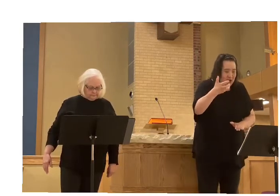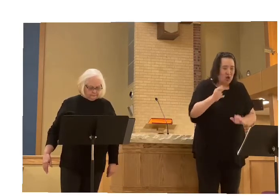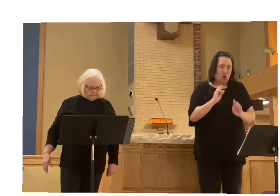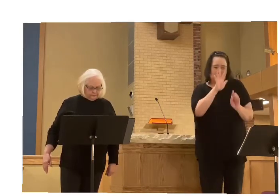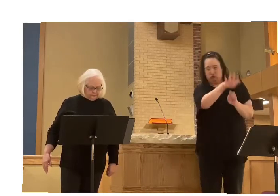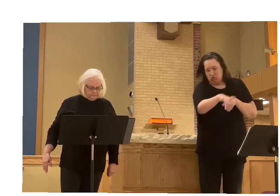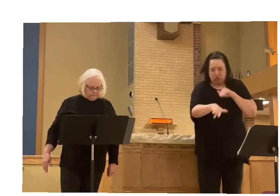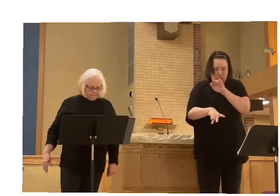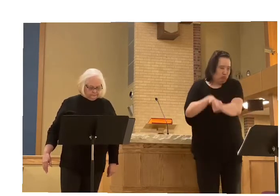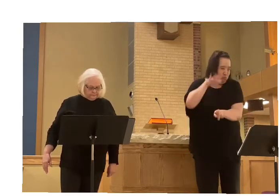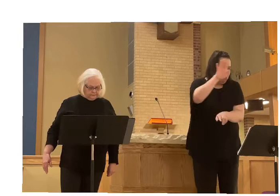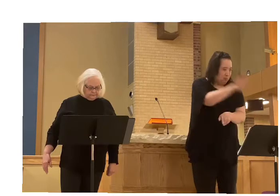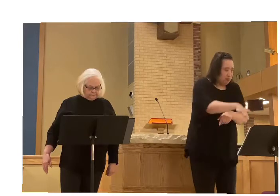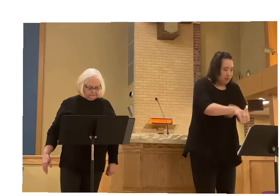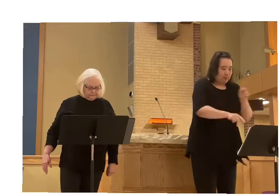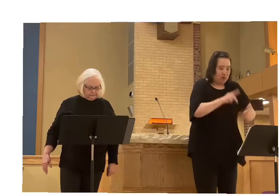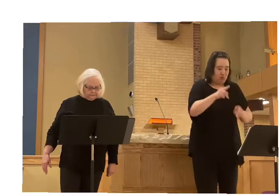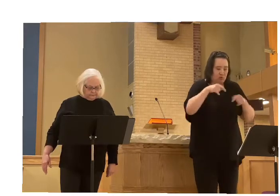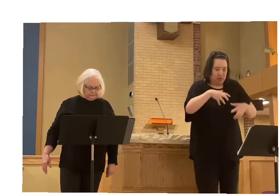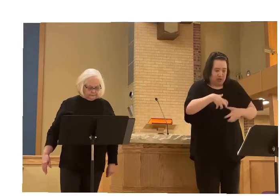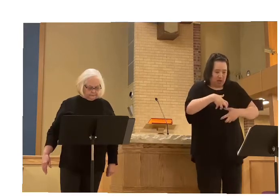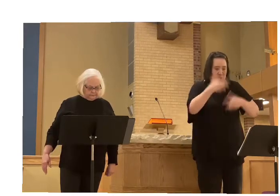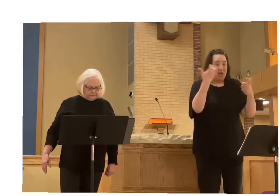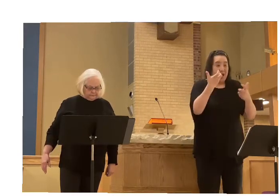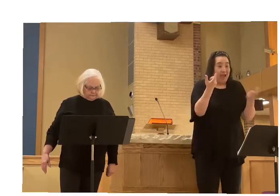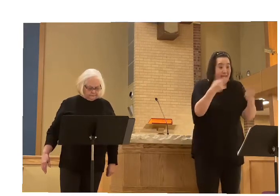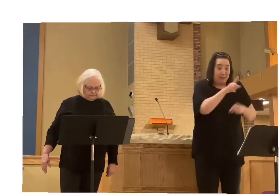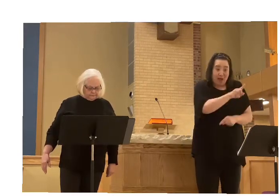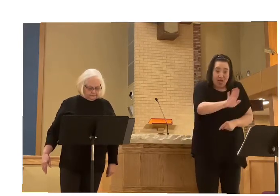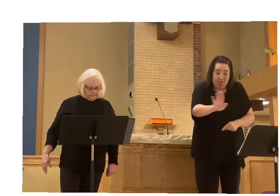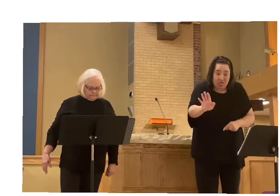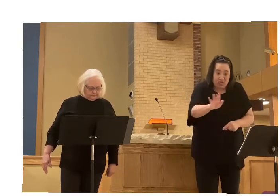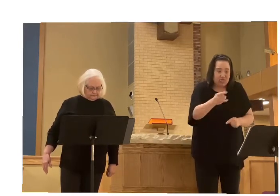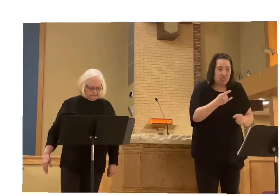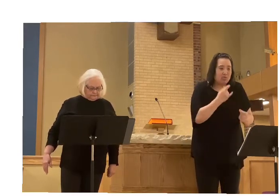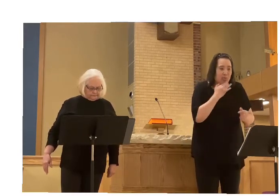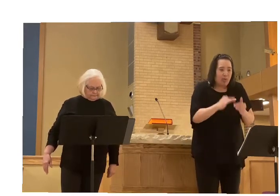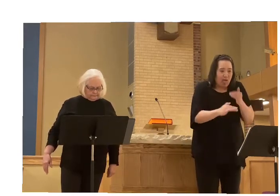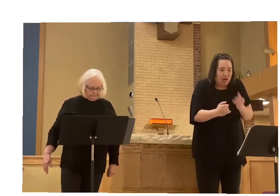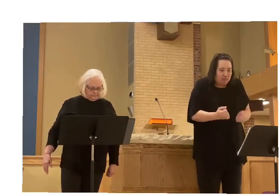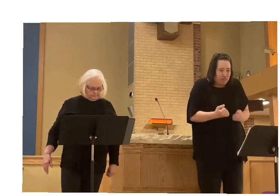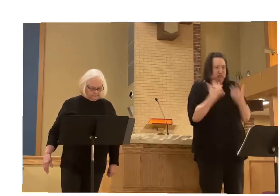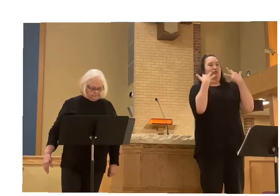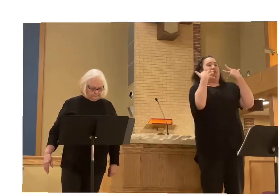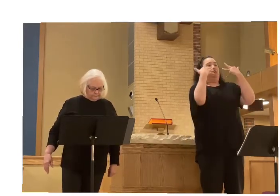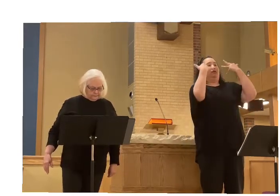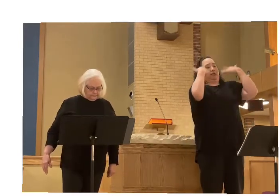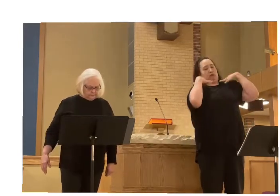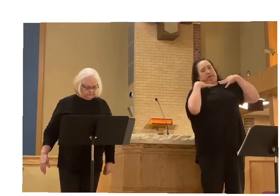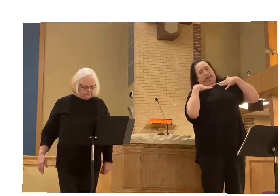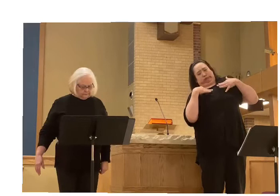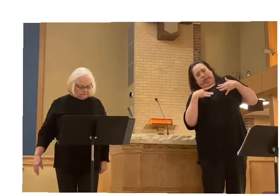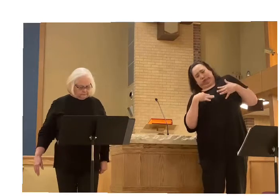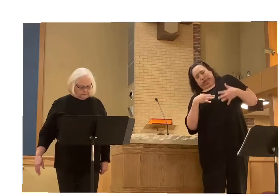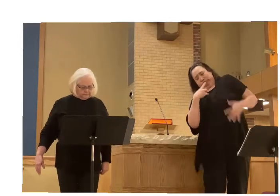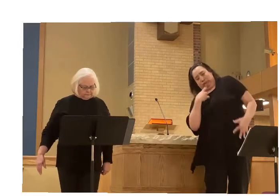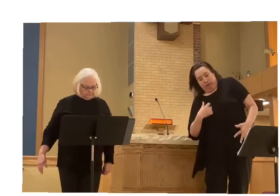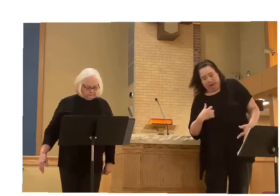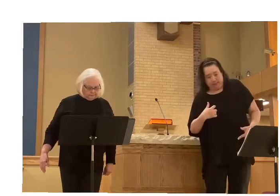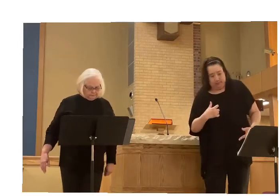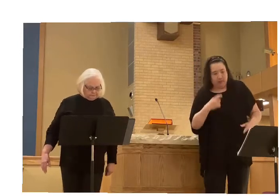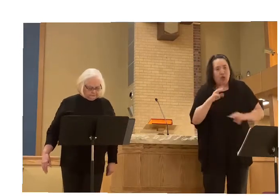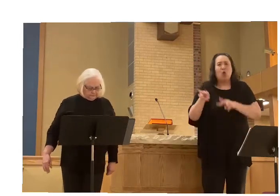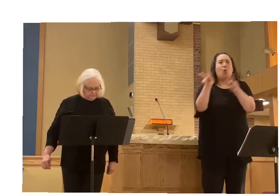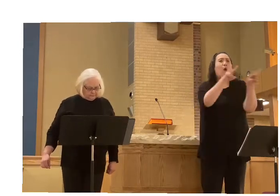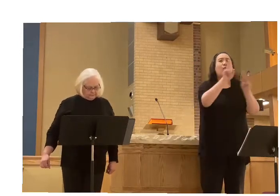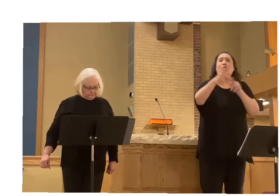in my wrath. Their blood spurted on my garments, and I stained all my clothes. I looked about, but